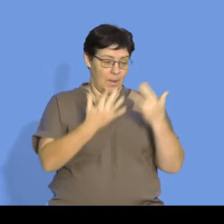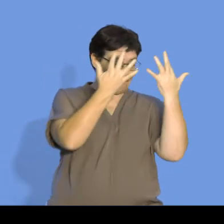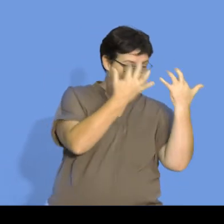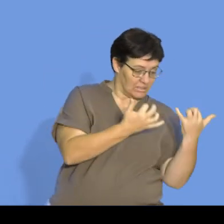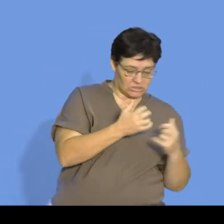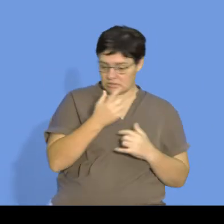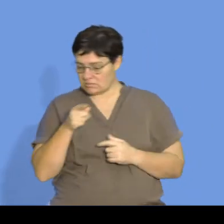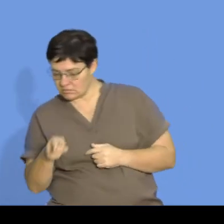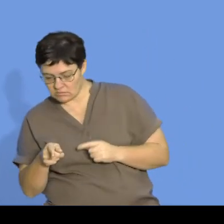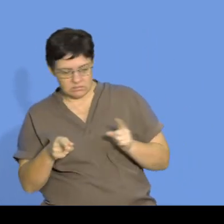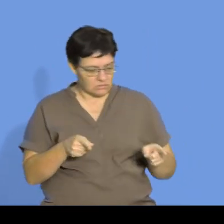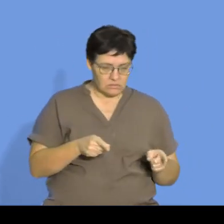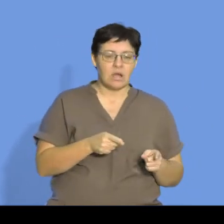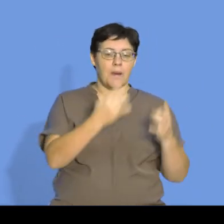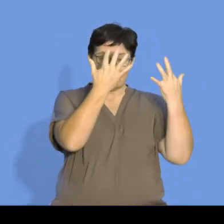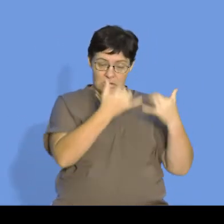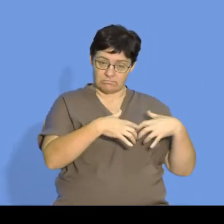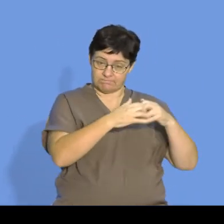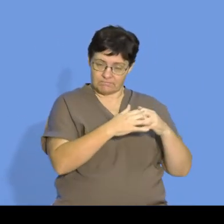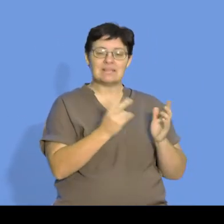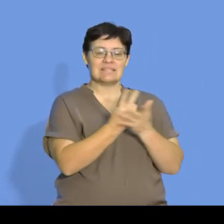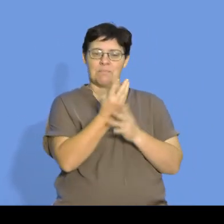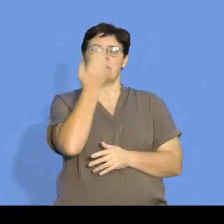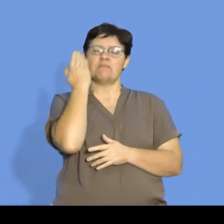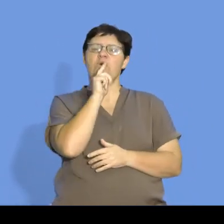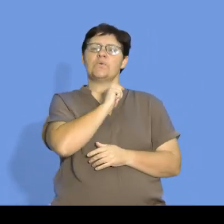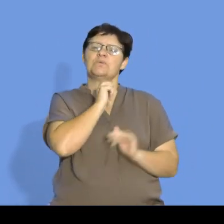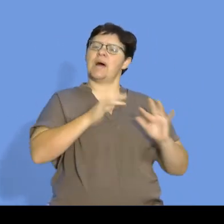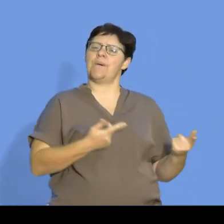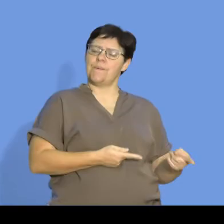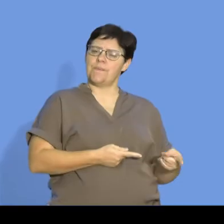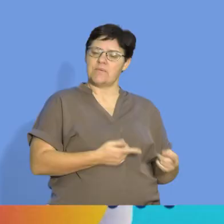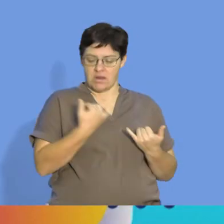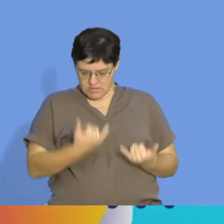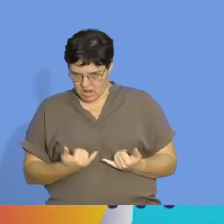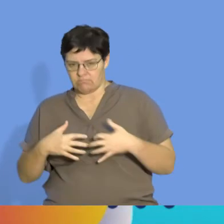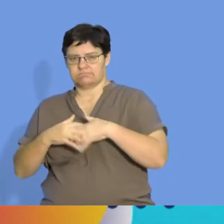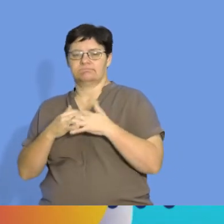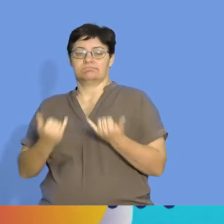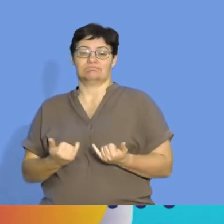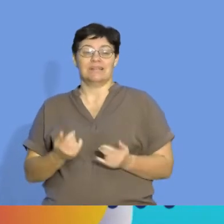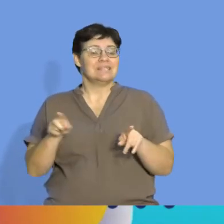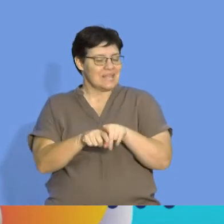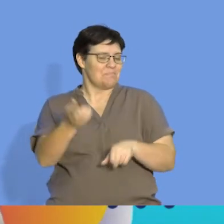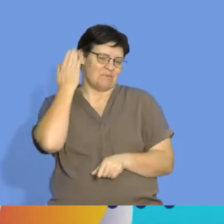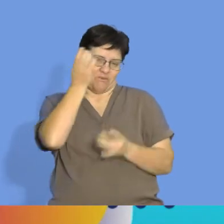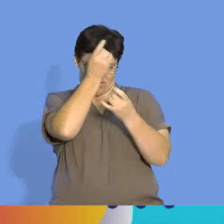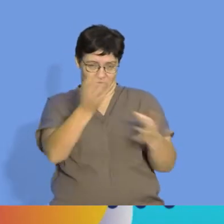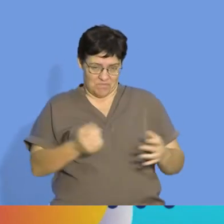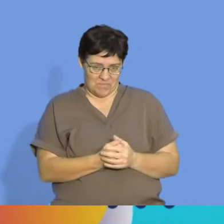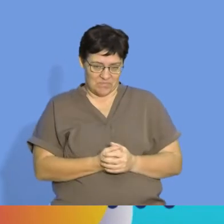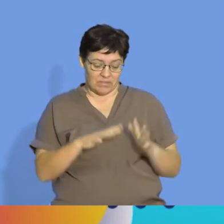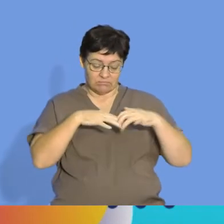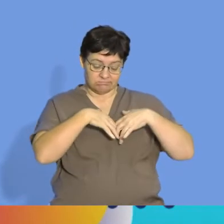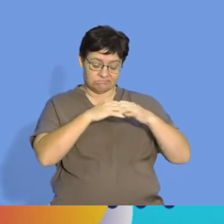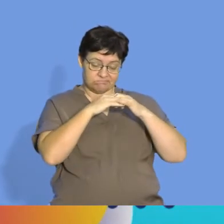budgets should be based on past usage. Like I told you in previous lessons, I'm going to mention it again. When you're